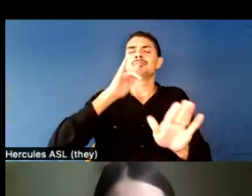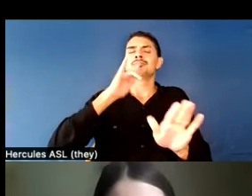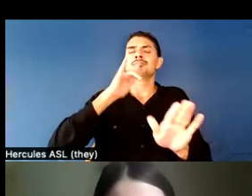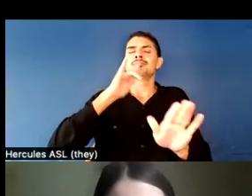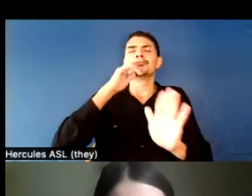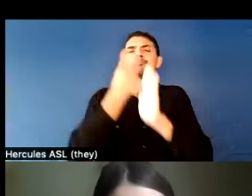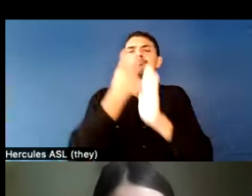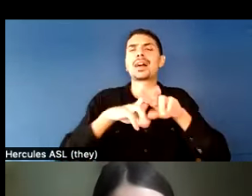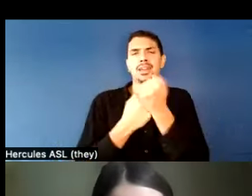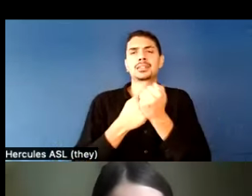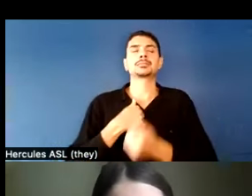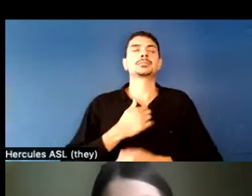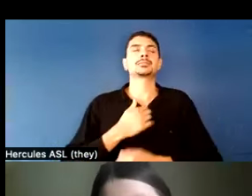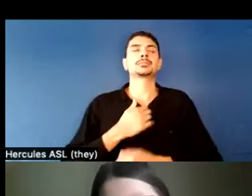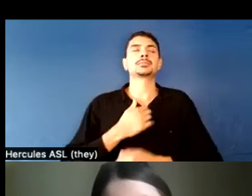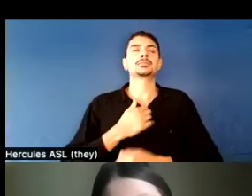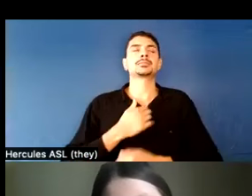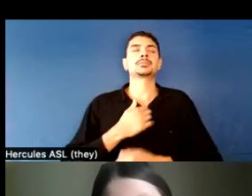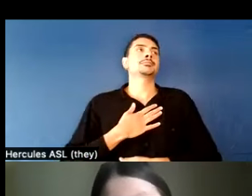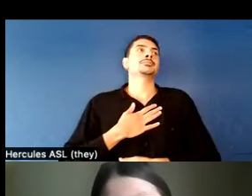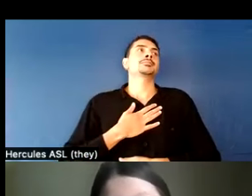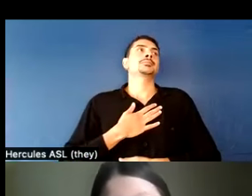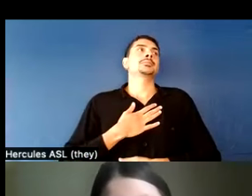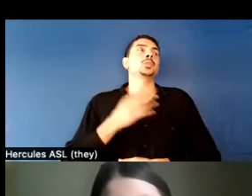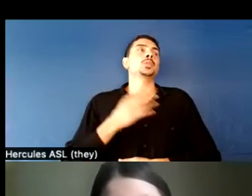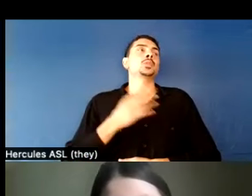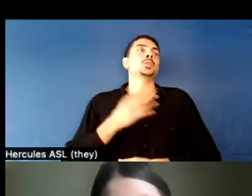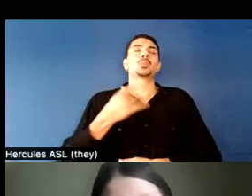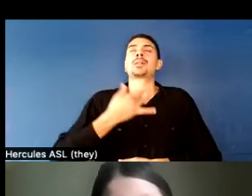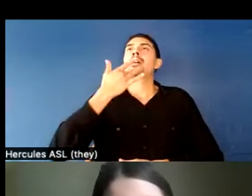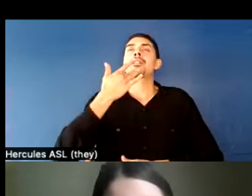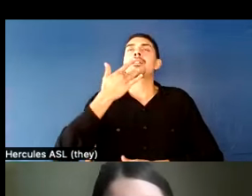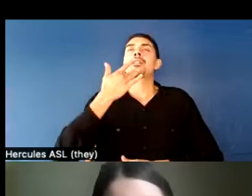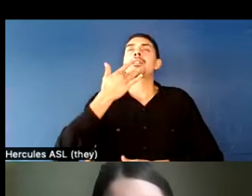my favorite things ever. And I specifically love this